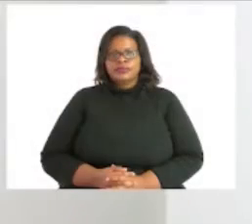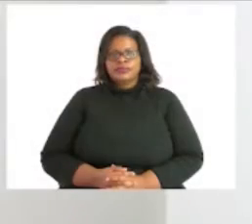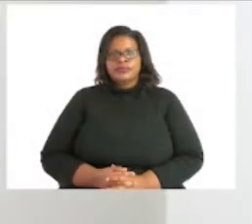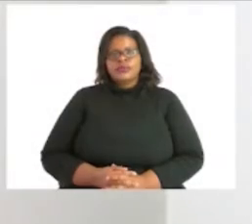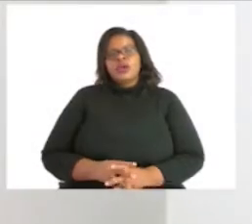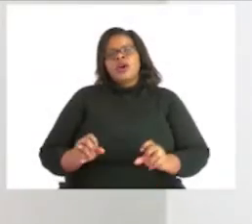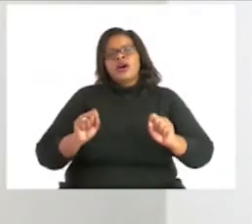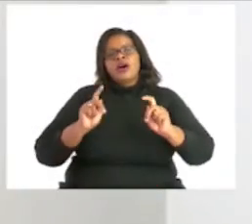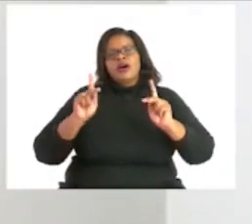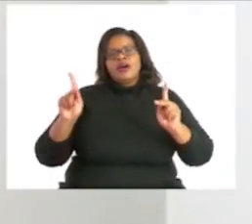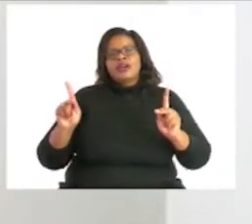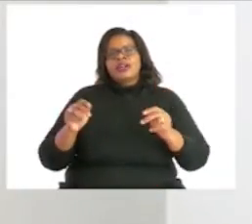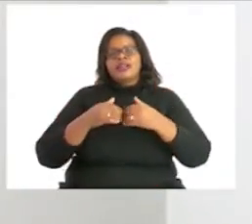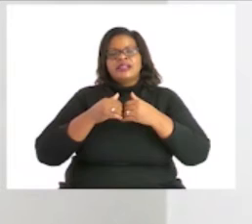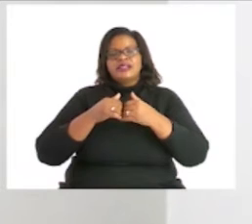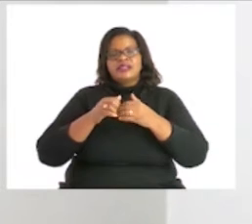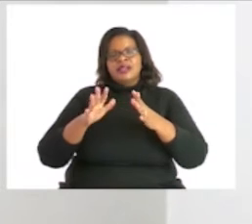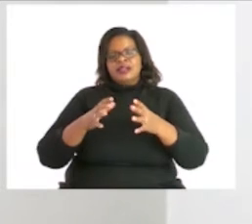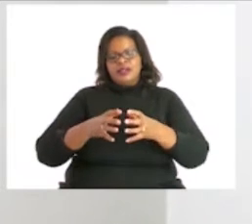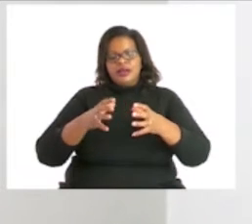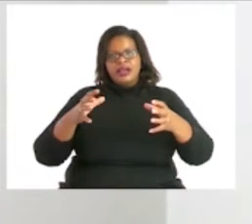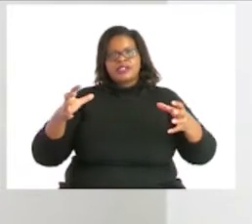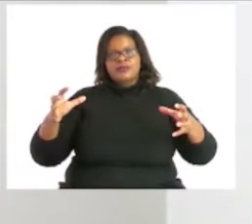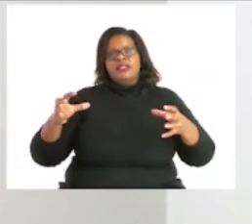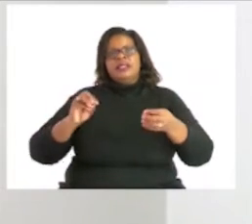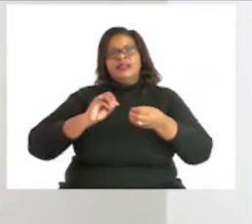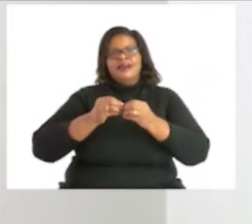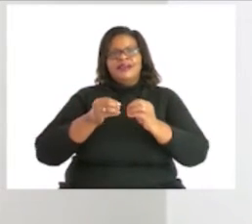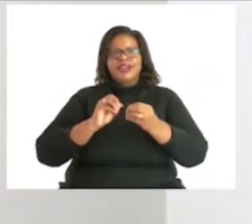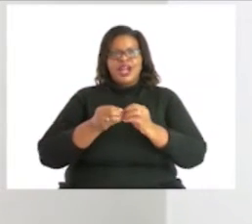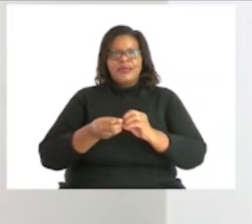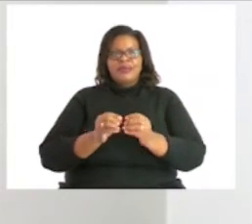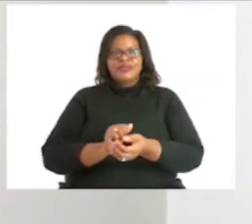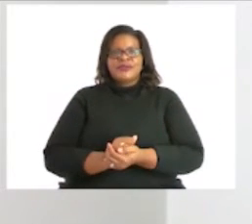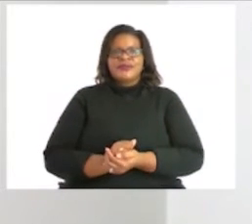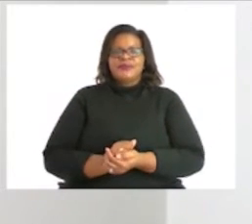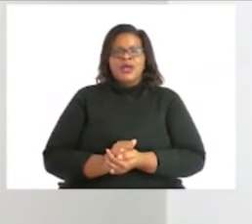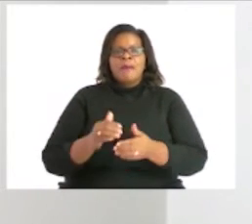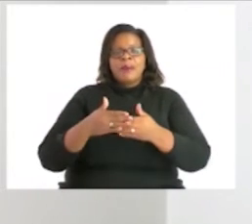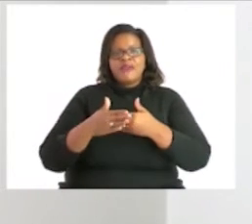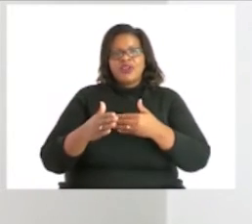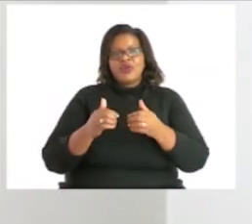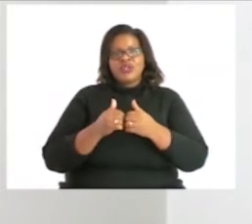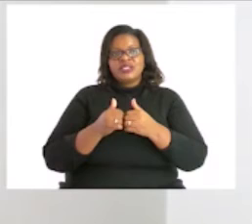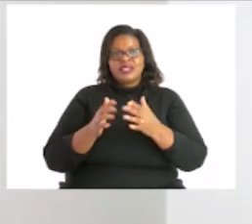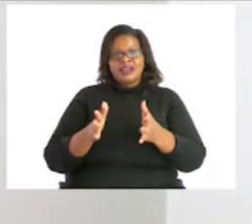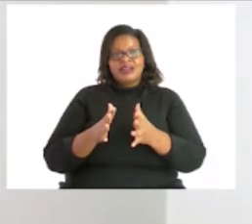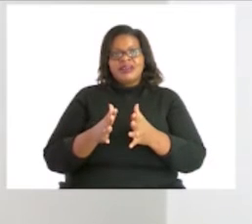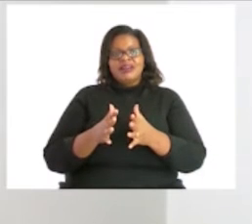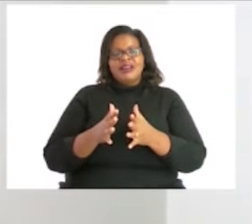Okay, kids, let's start with expanded notation. But before we can start with expanded notation, let's first